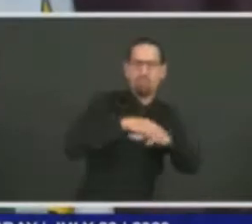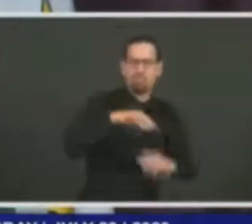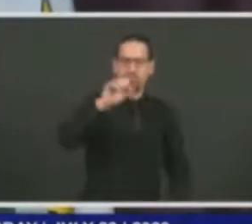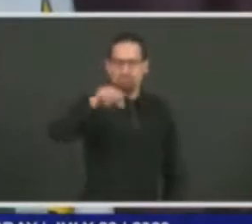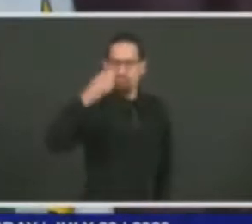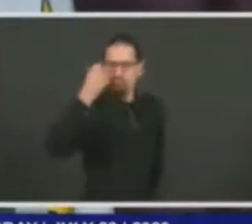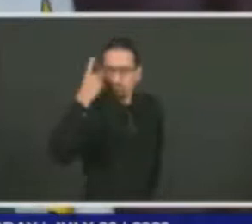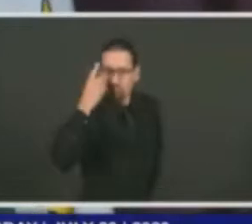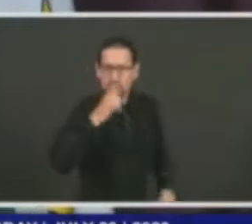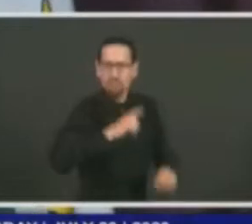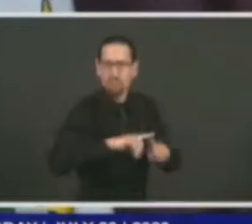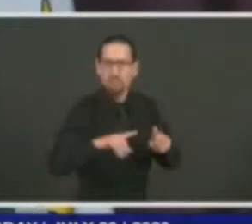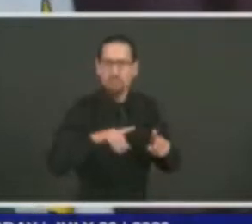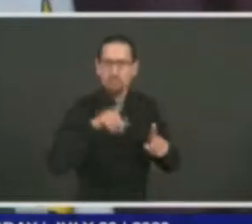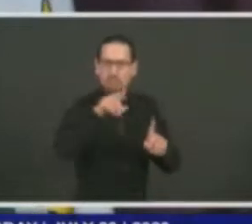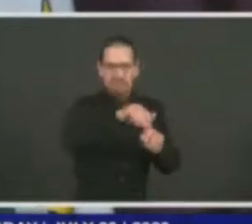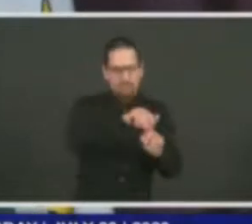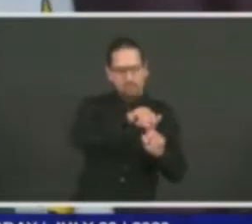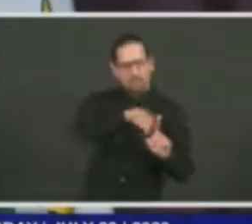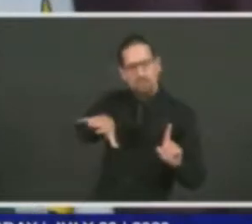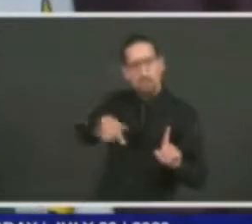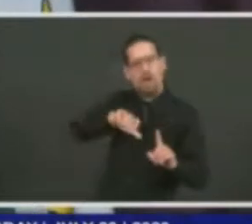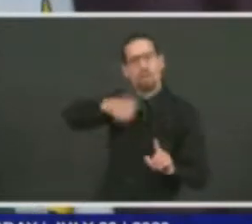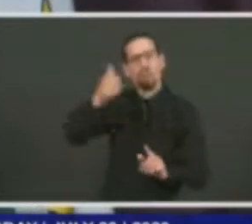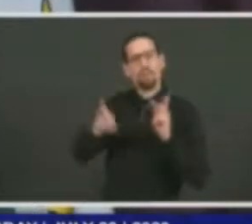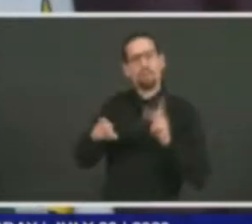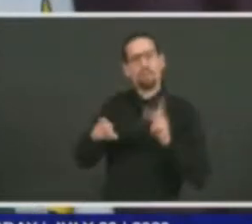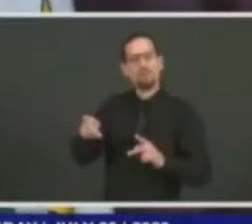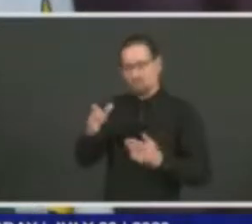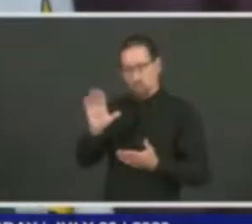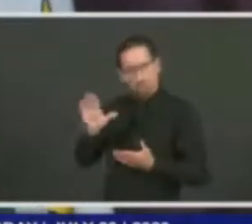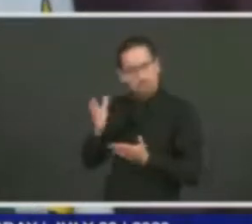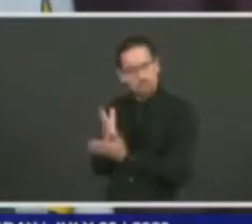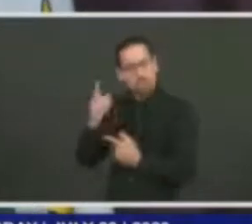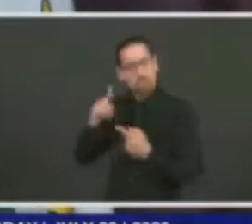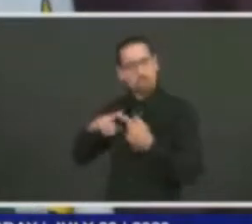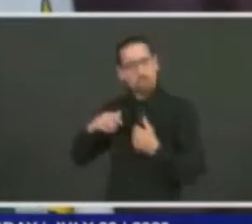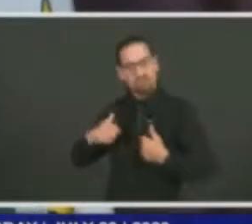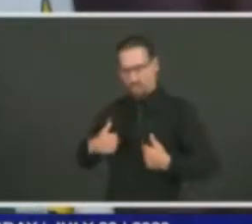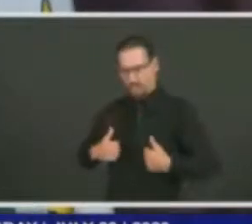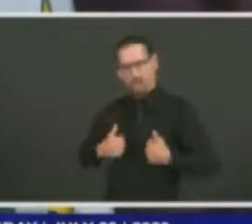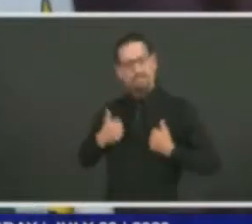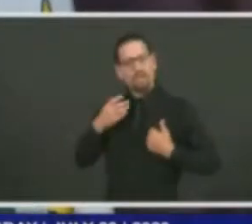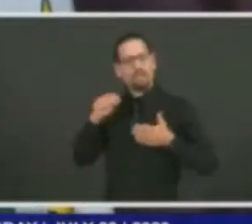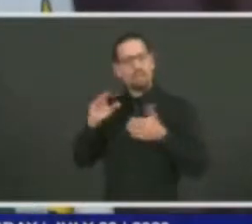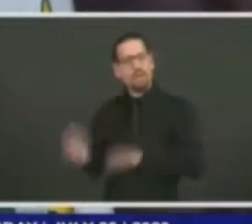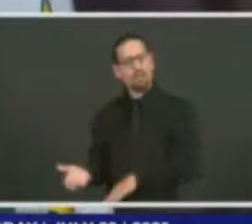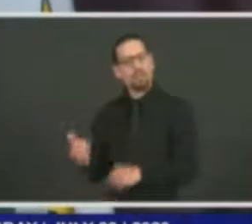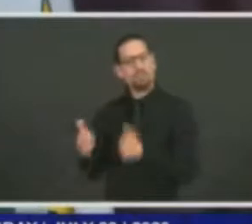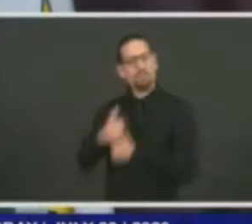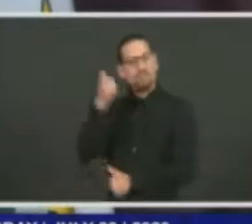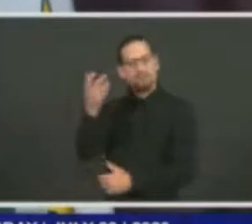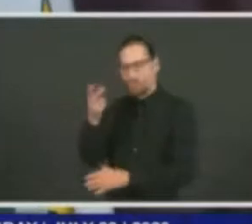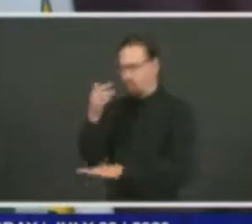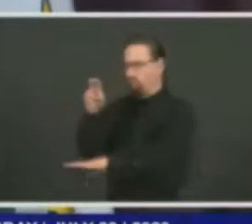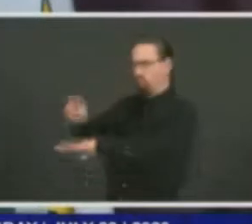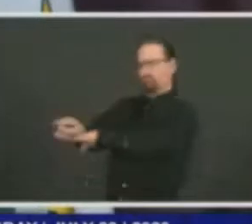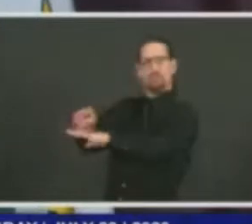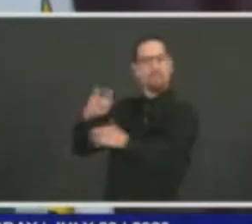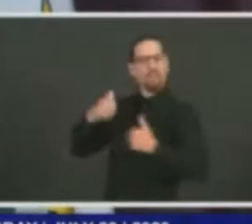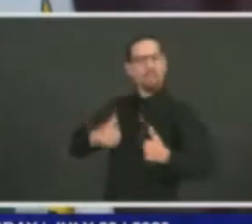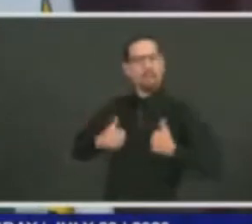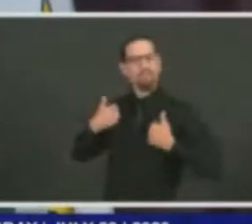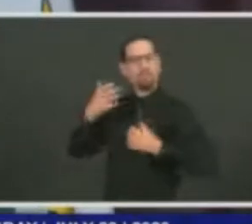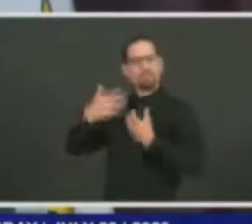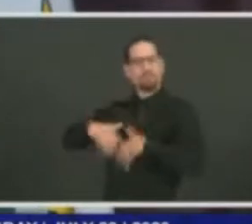We have to get people back to work. 114,000 Rhode Islanders still are on unemployment insurance. We have to get